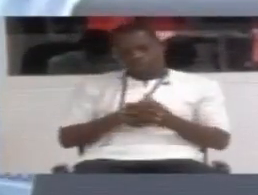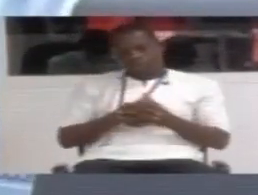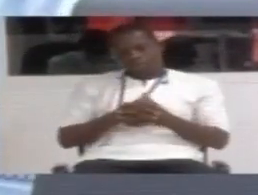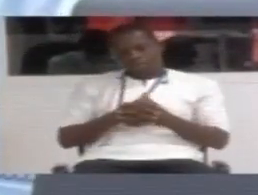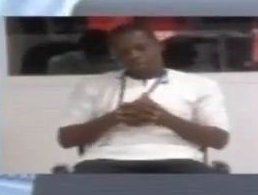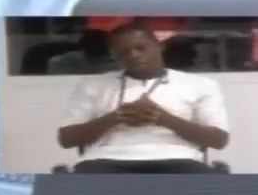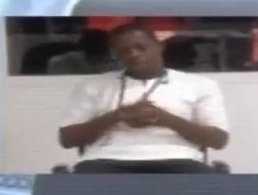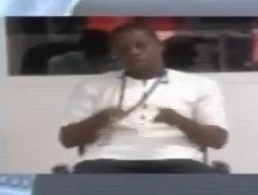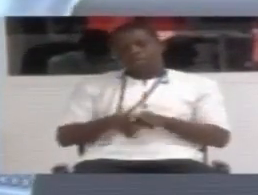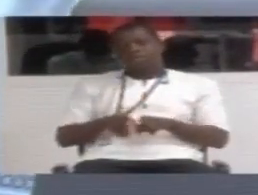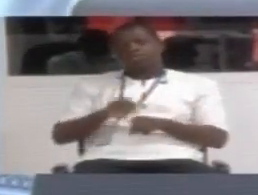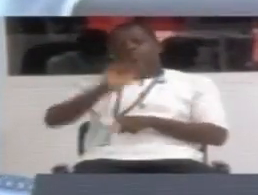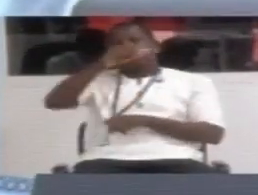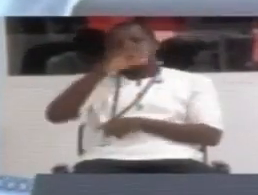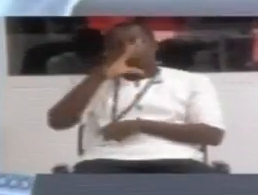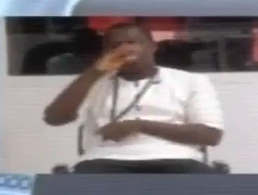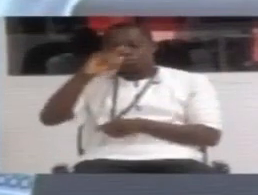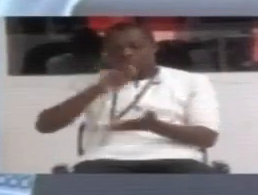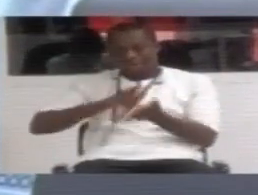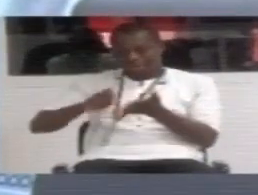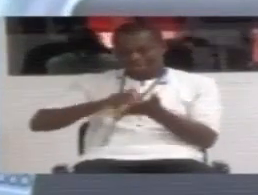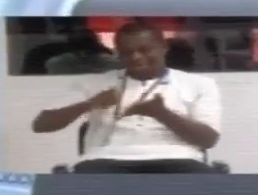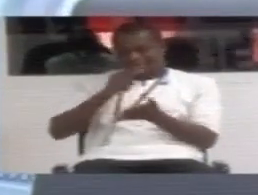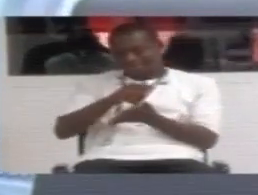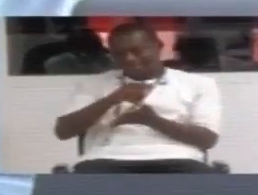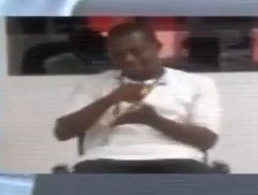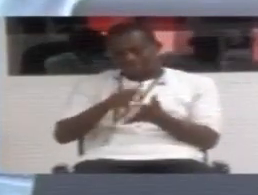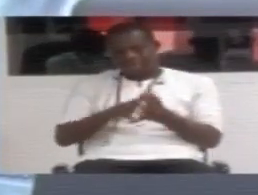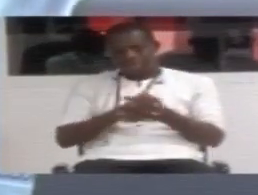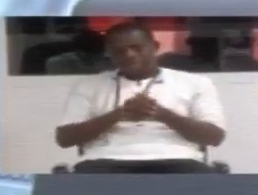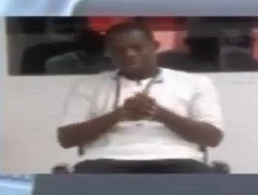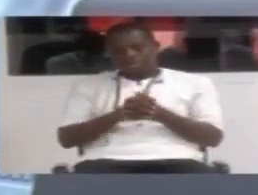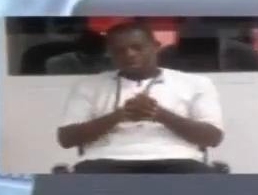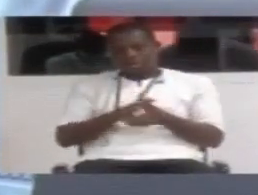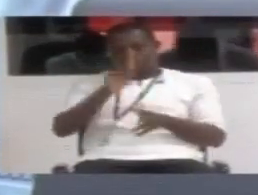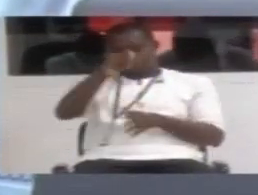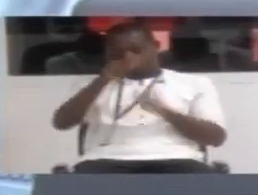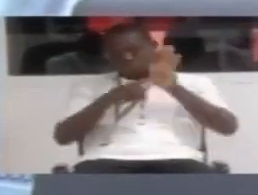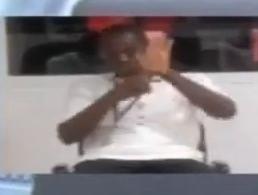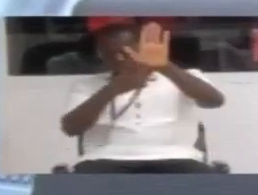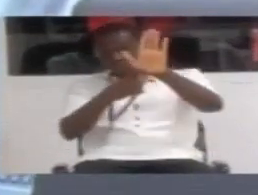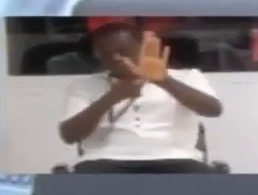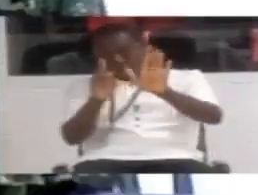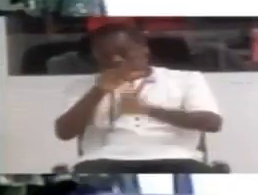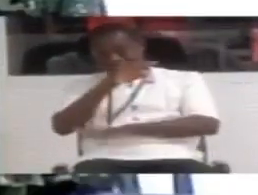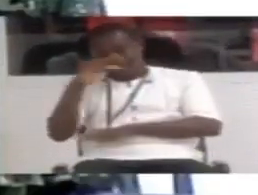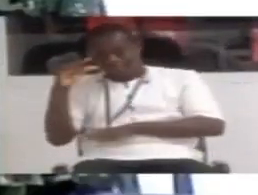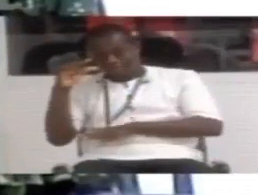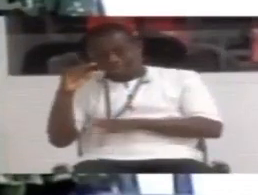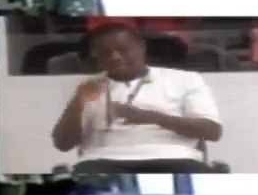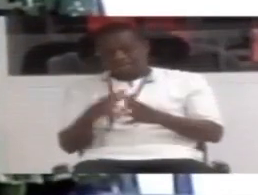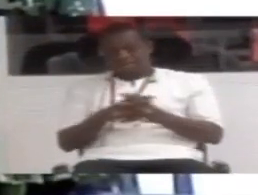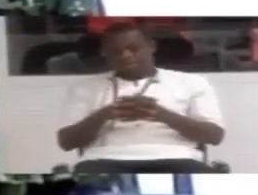ci waxam giñ binda, ci waxam sa wax biñ binda, you indicated a name. Wax nga fa